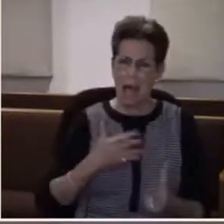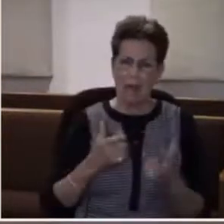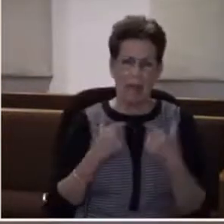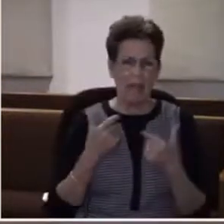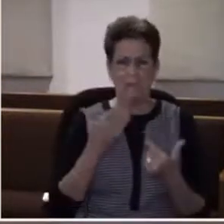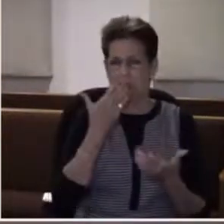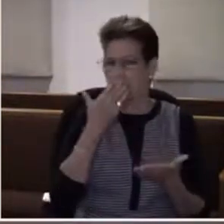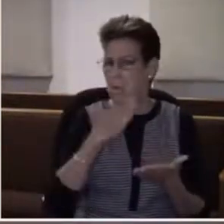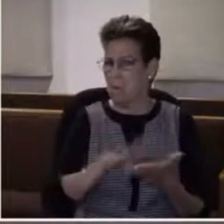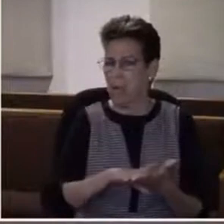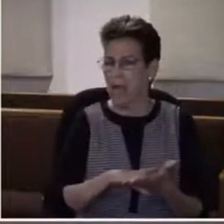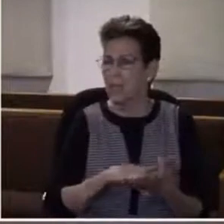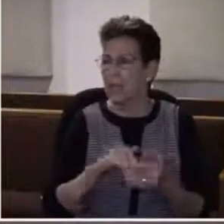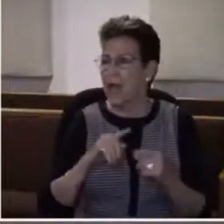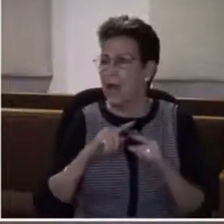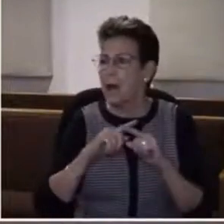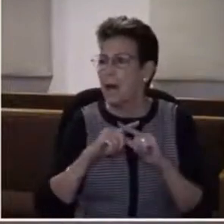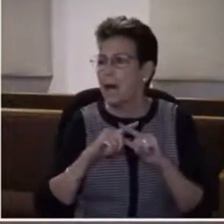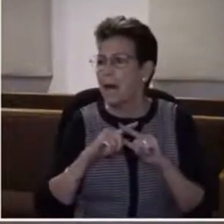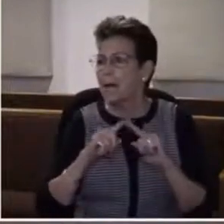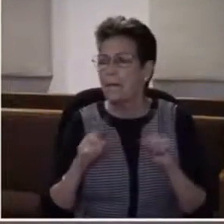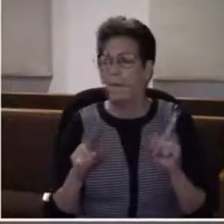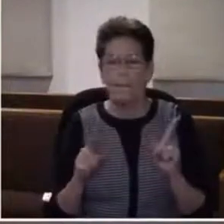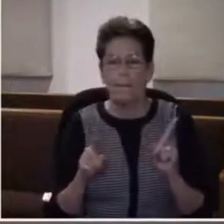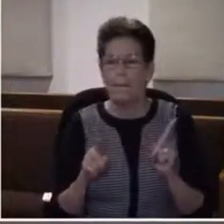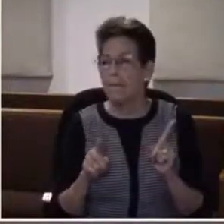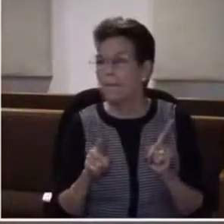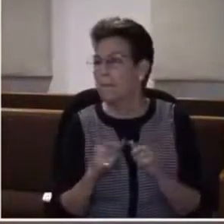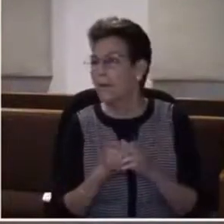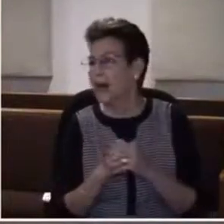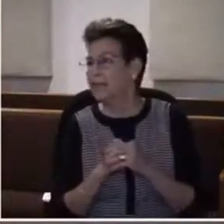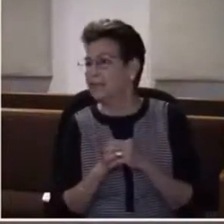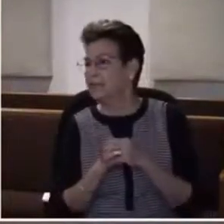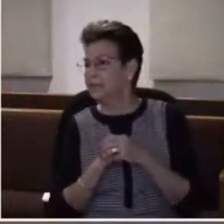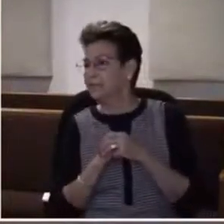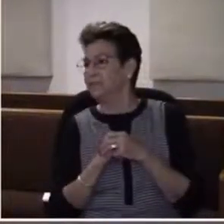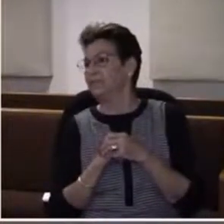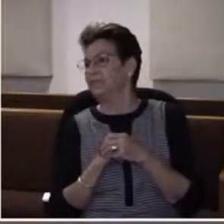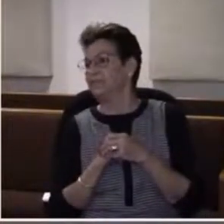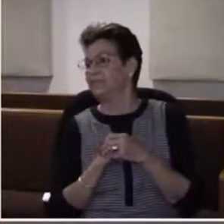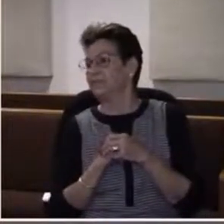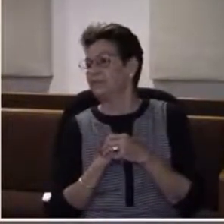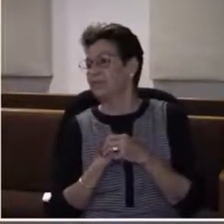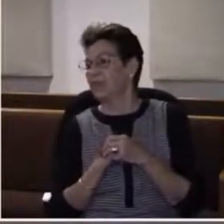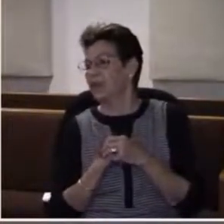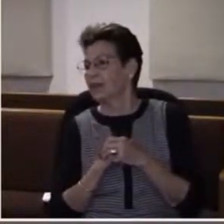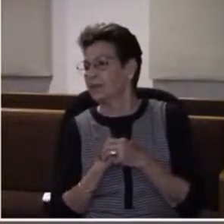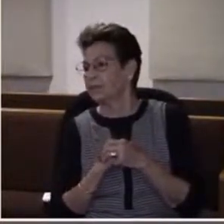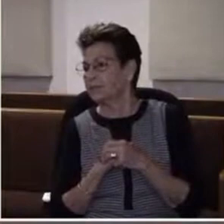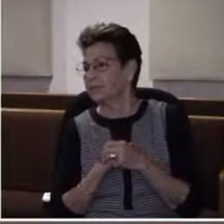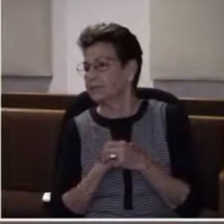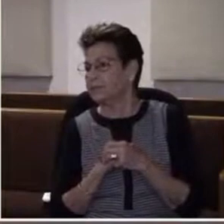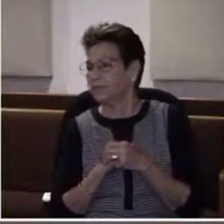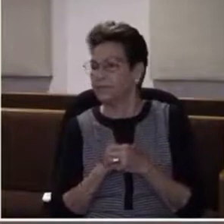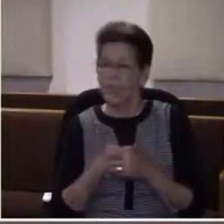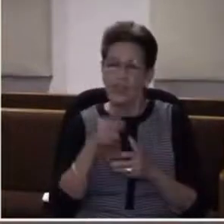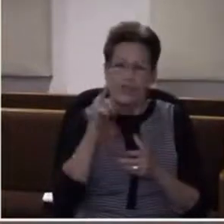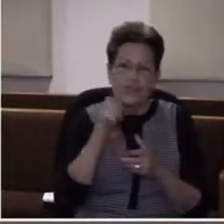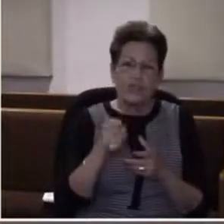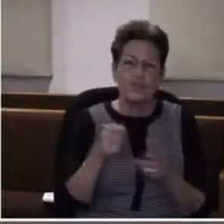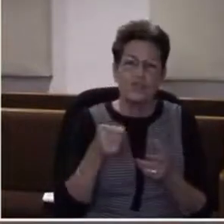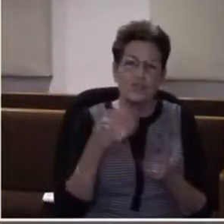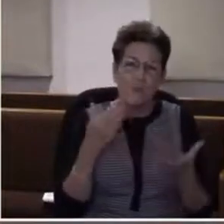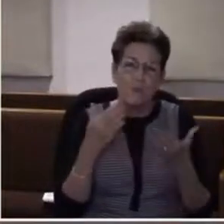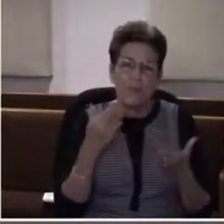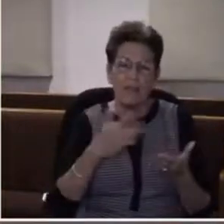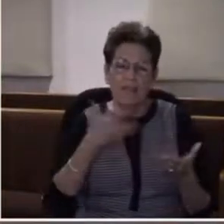and the Lord has just drilled you between your eyes. He's read your mind. He's read your thoughts. He knows